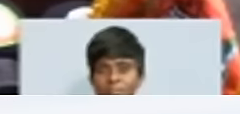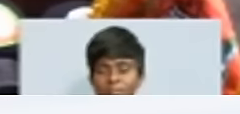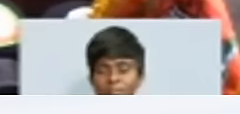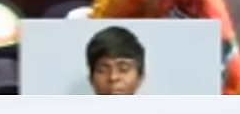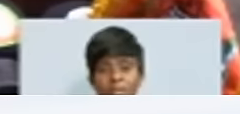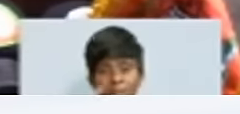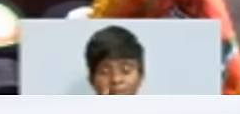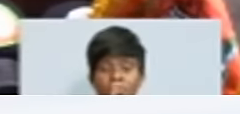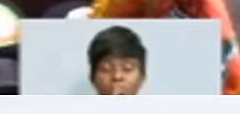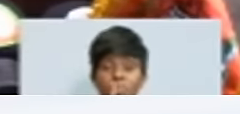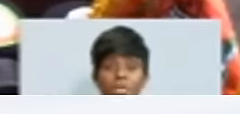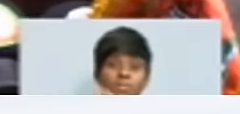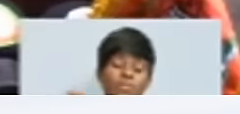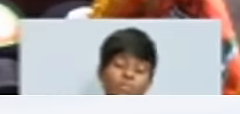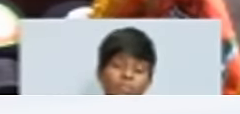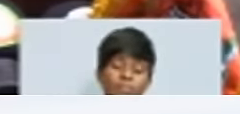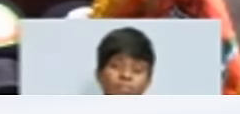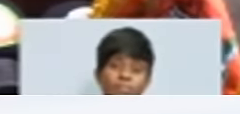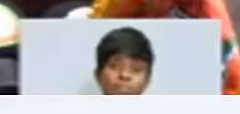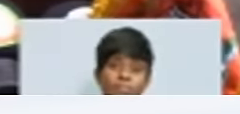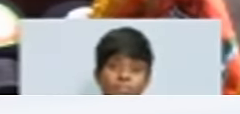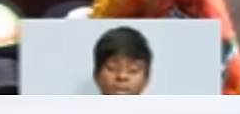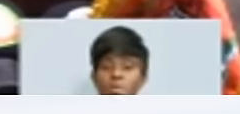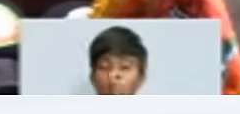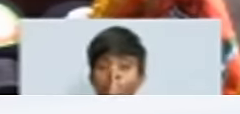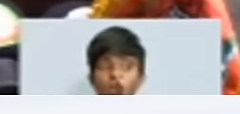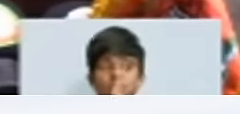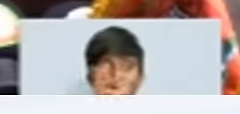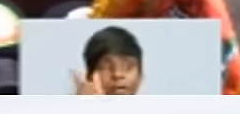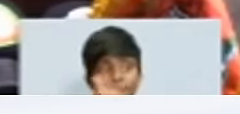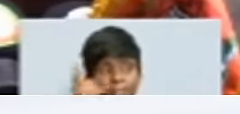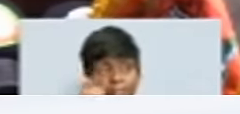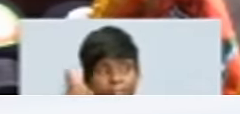Of course, irrigation, farming,